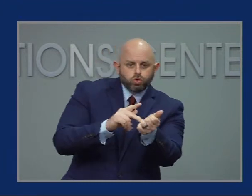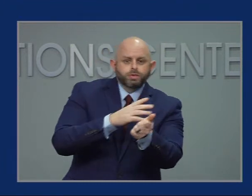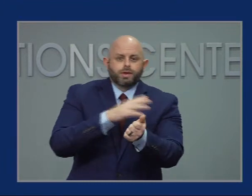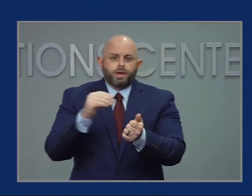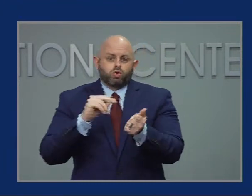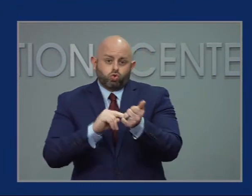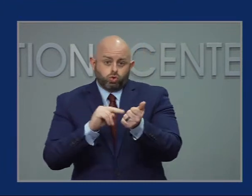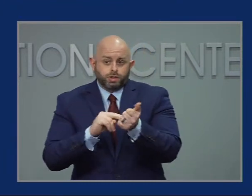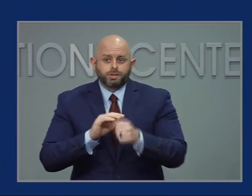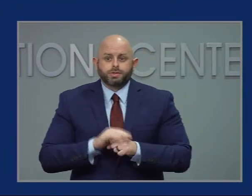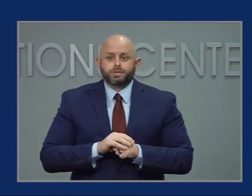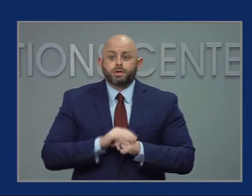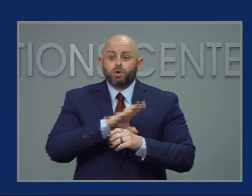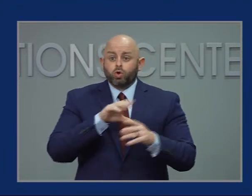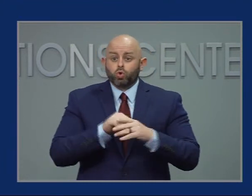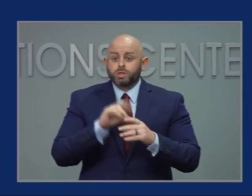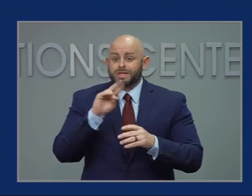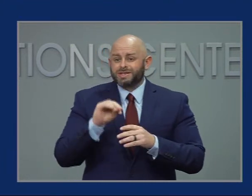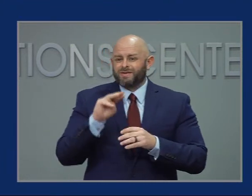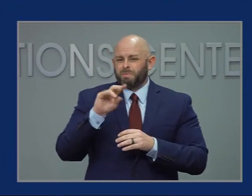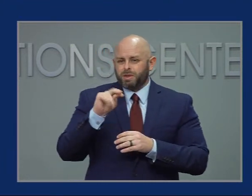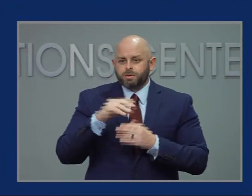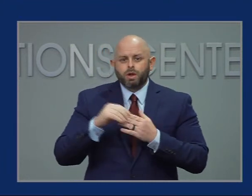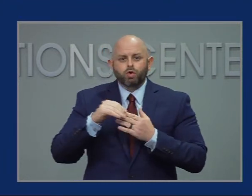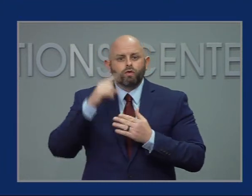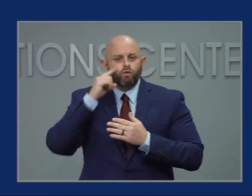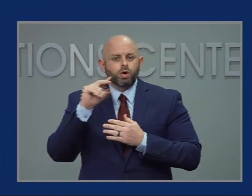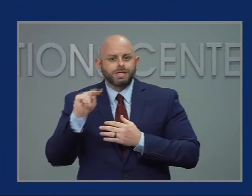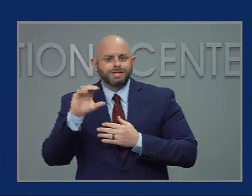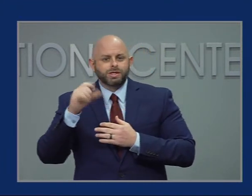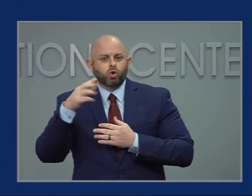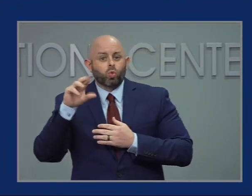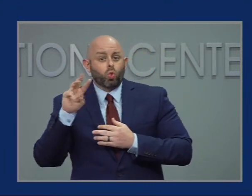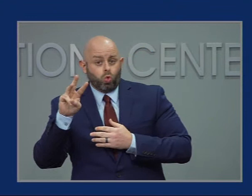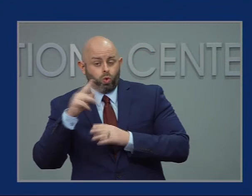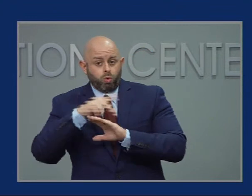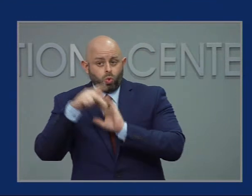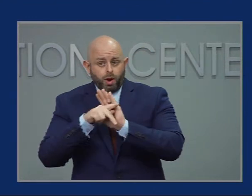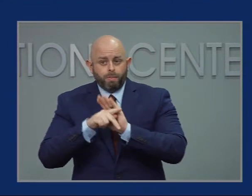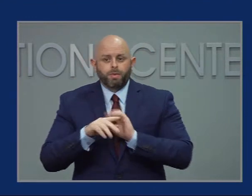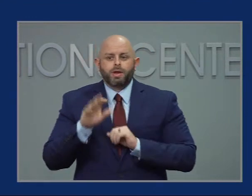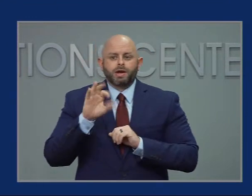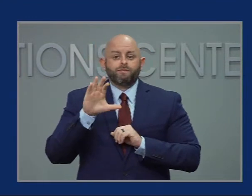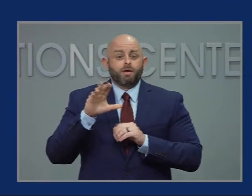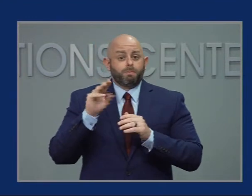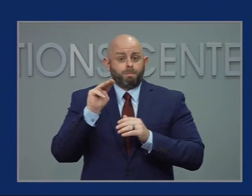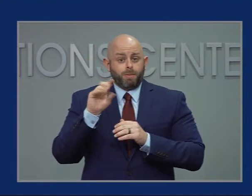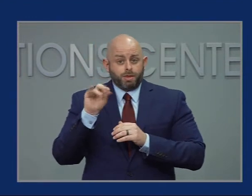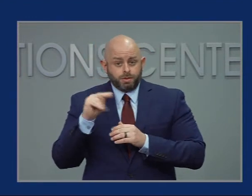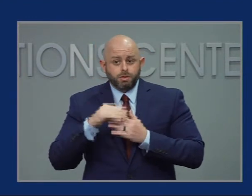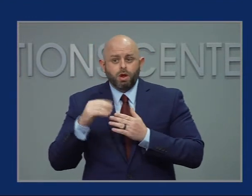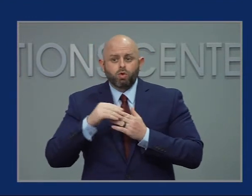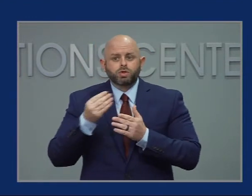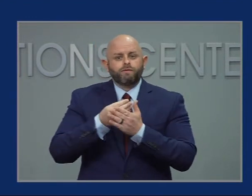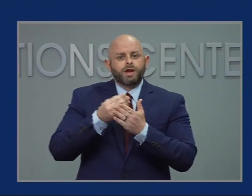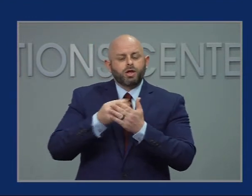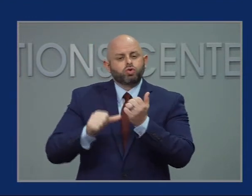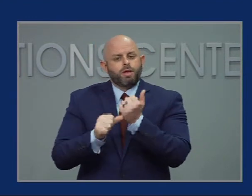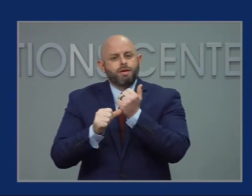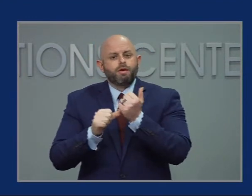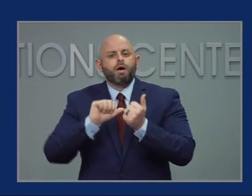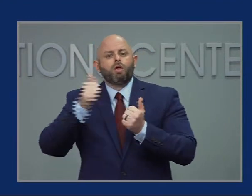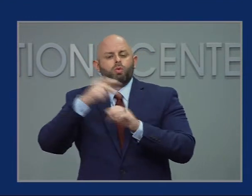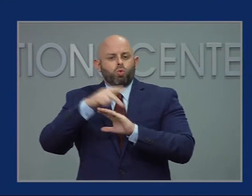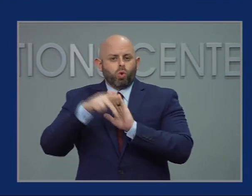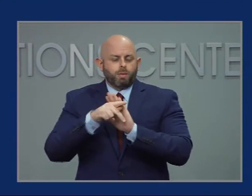includes $70 million for the NC Grow program and $95 million in financial aid and other programs to